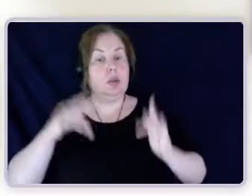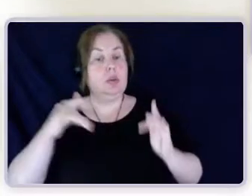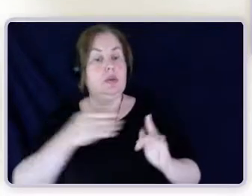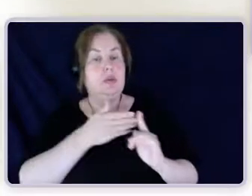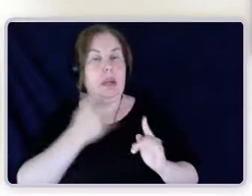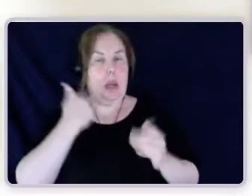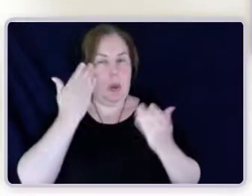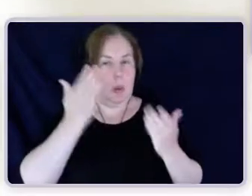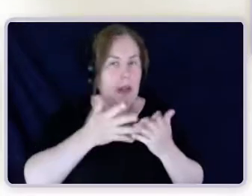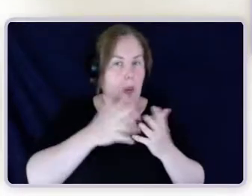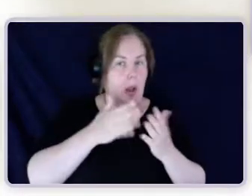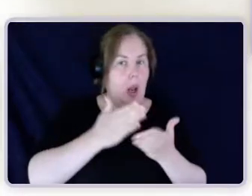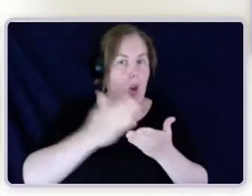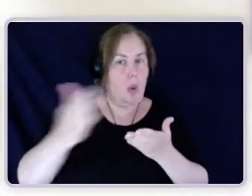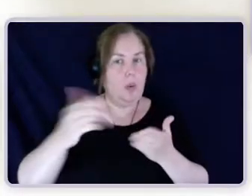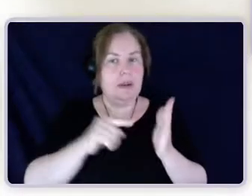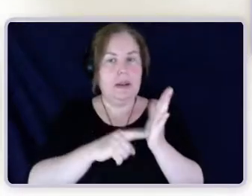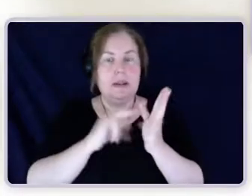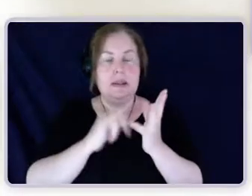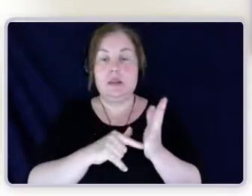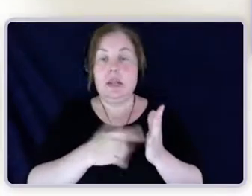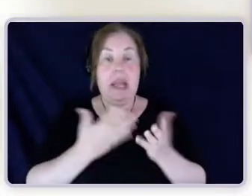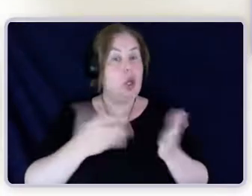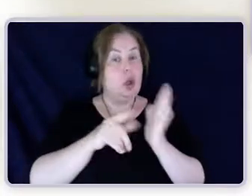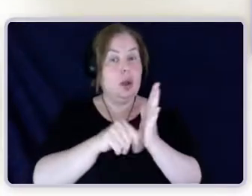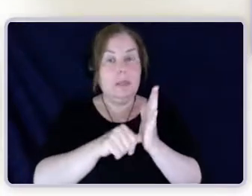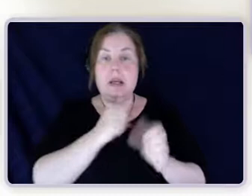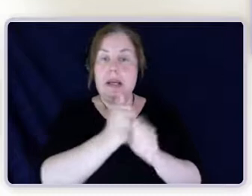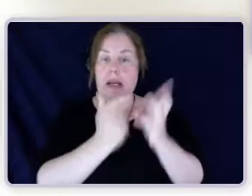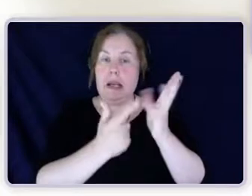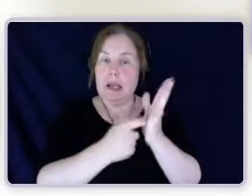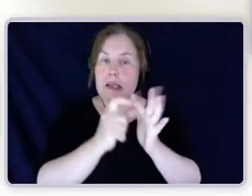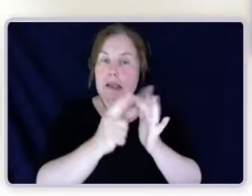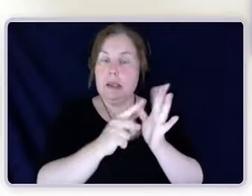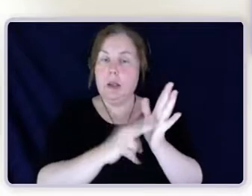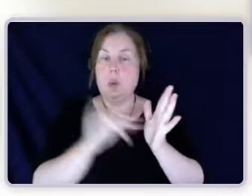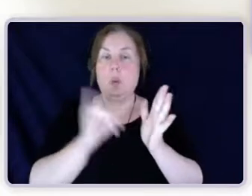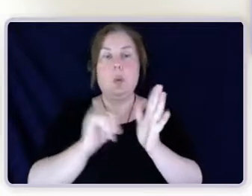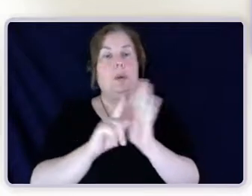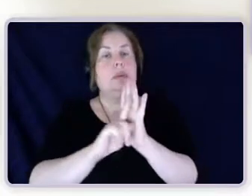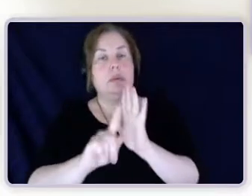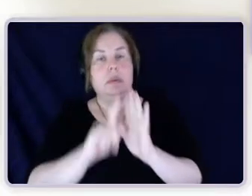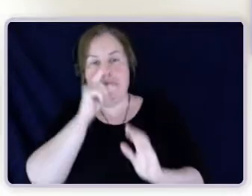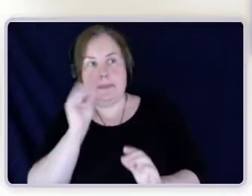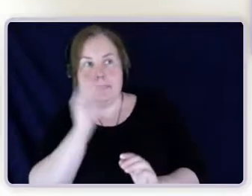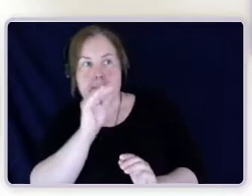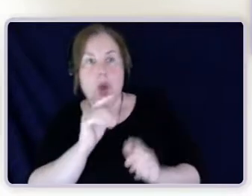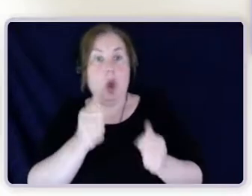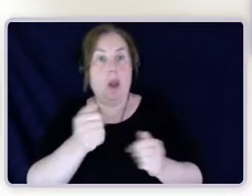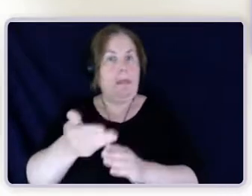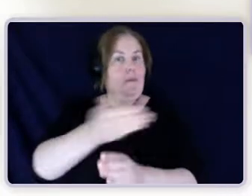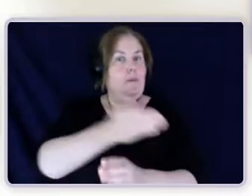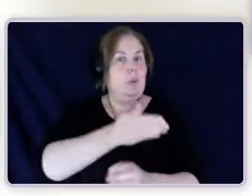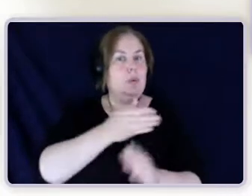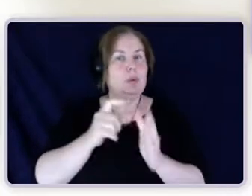including a guardian or an administrator, can go back to VCAT early to seek reassessment of the order if they don't